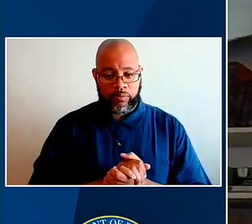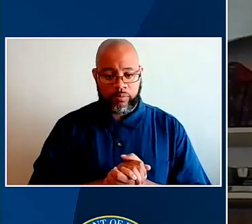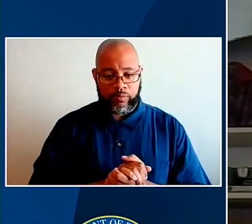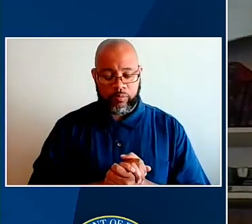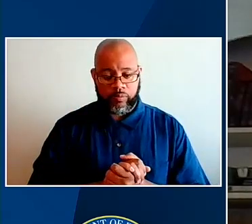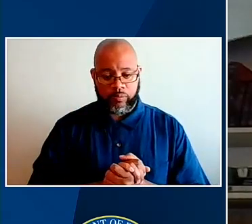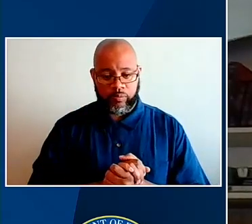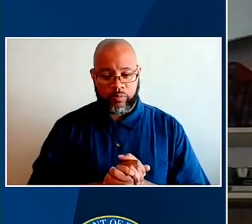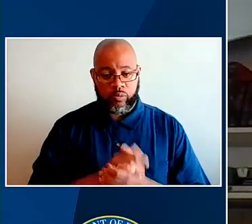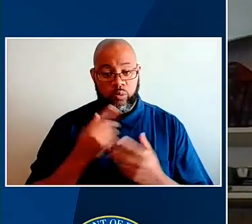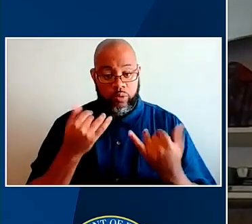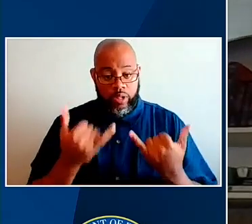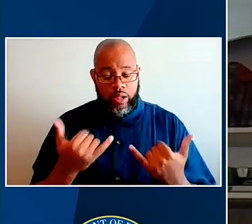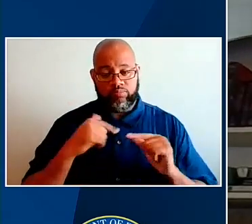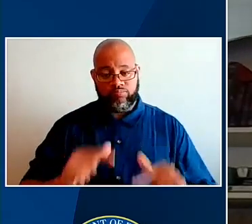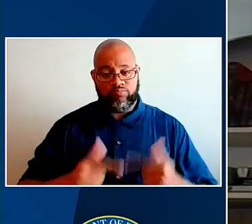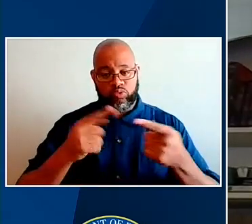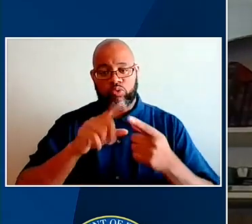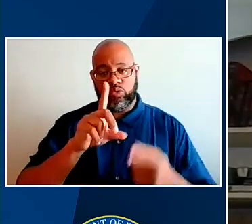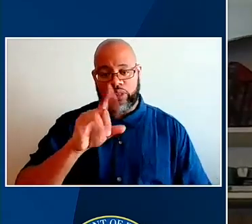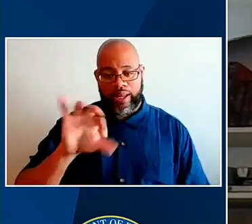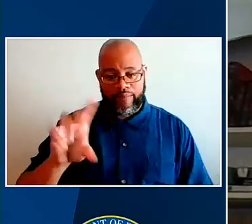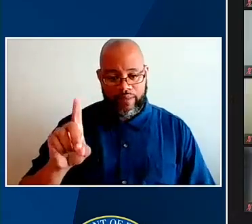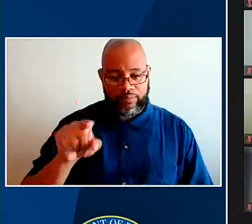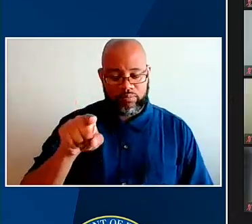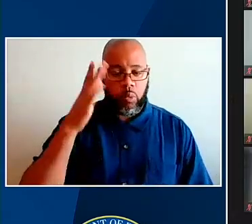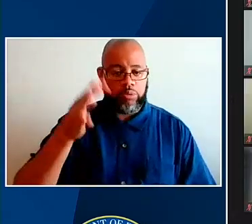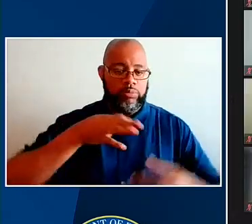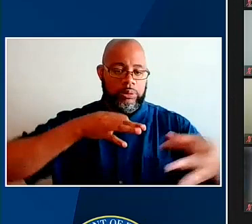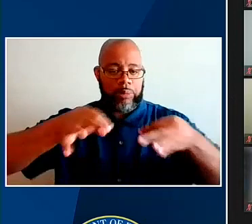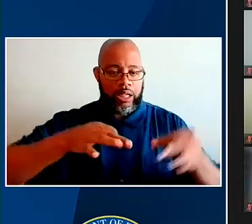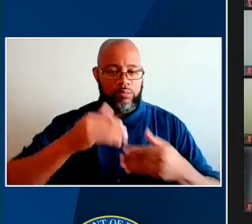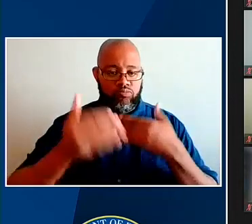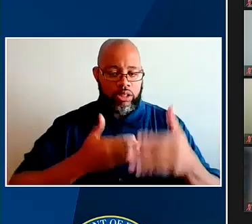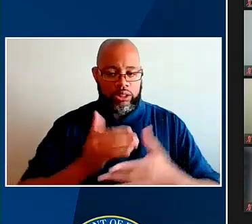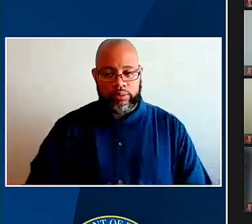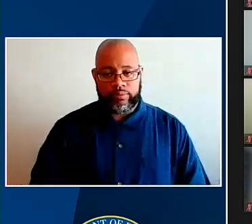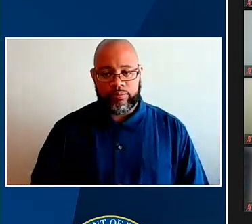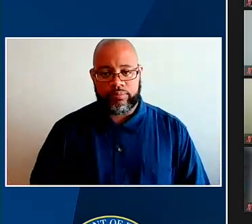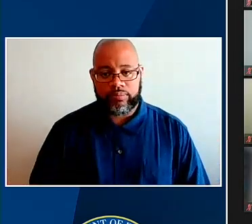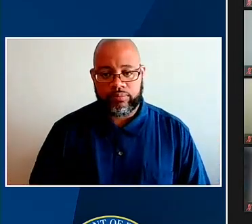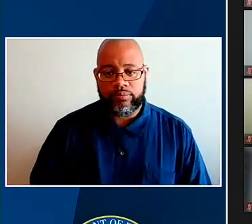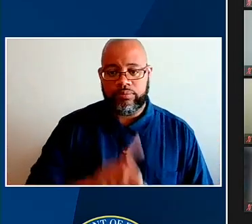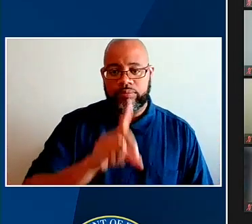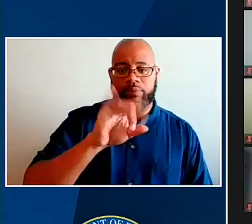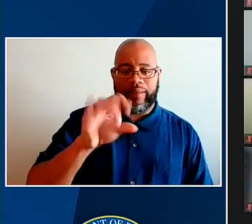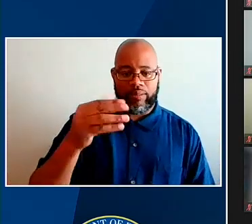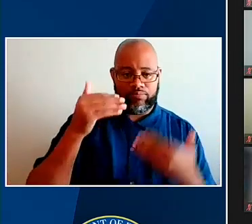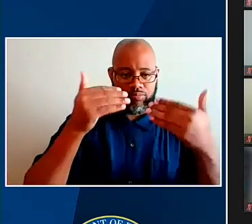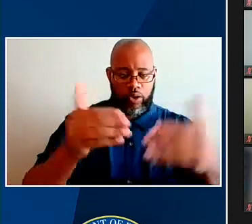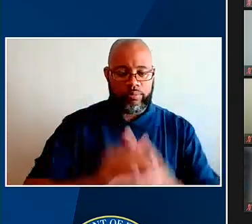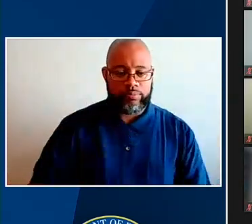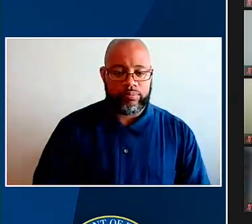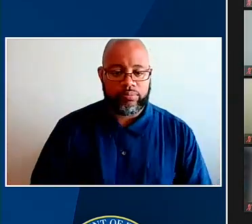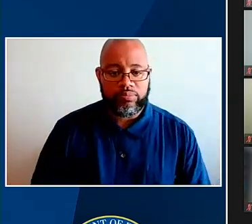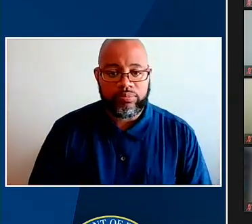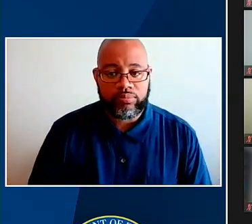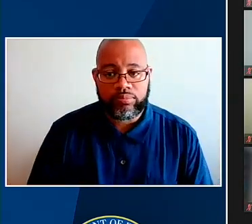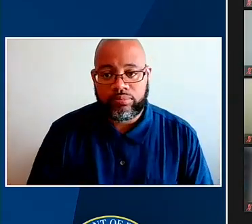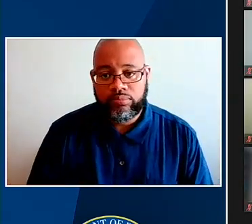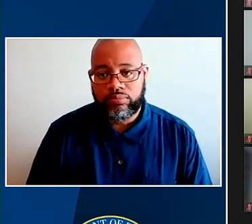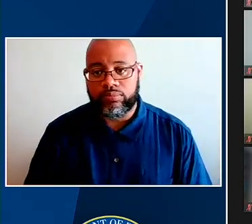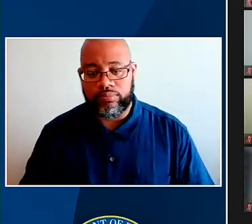what we're going to do now is just turn it over to David Musser and he will walk through that process with you. David, if you wouldn't mind. Hi, thanks,